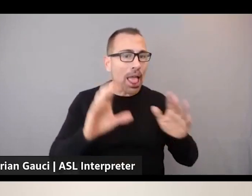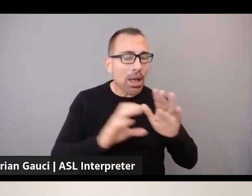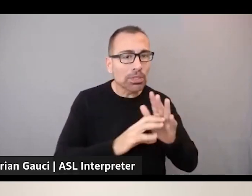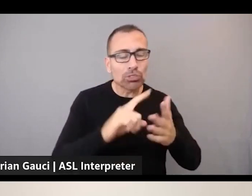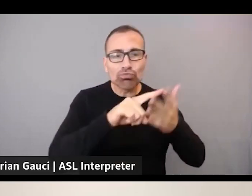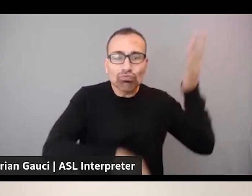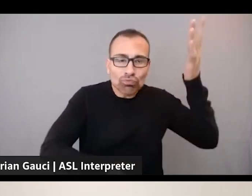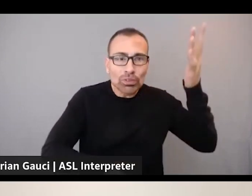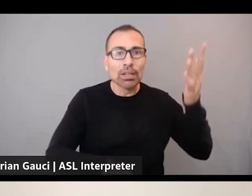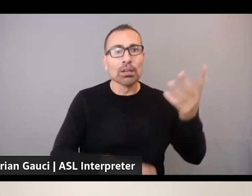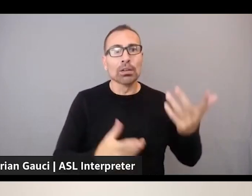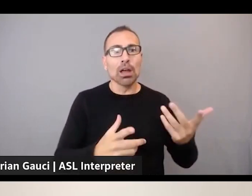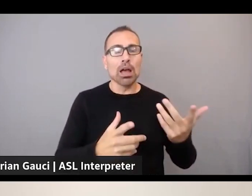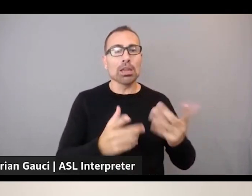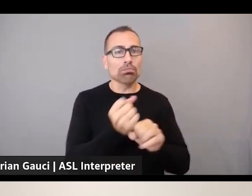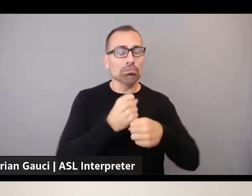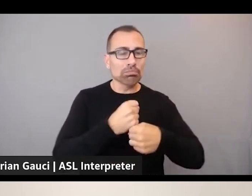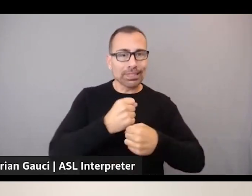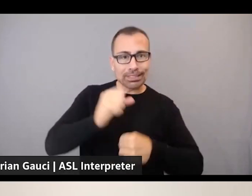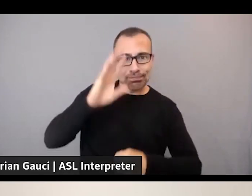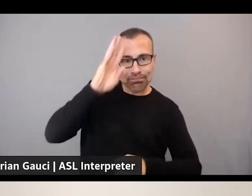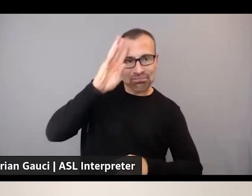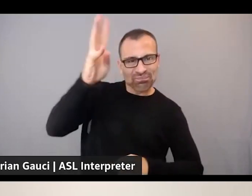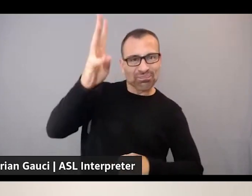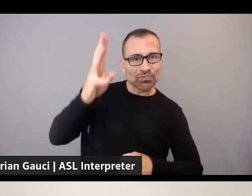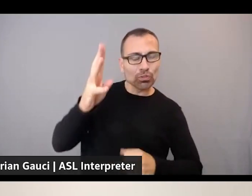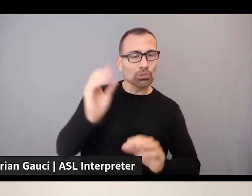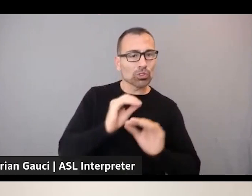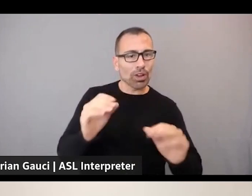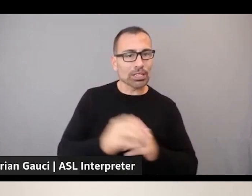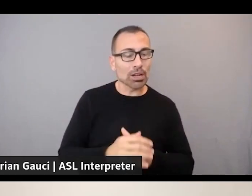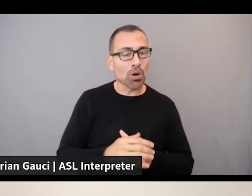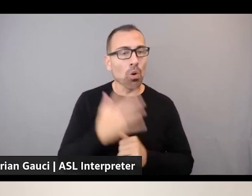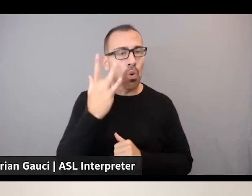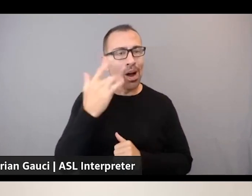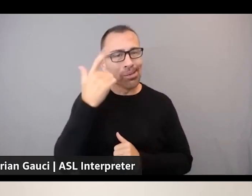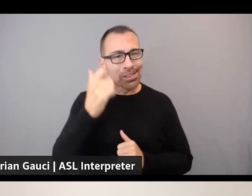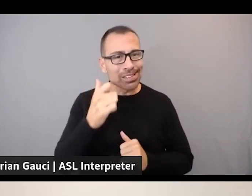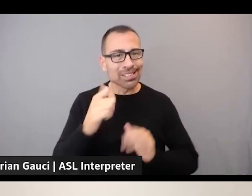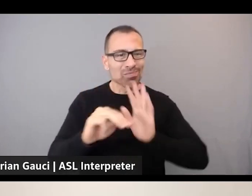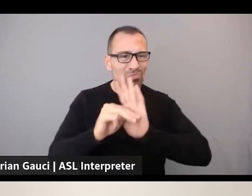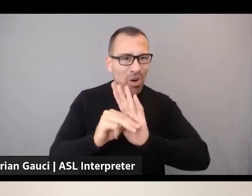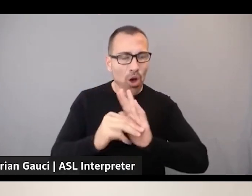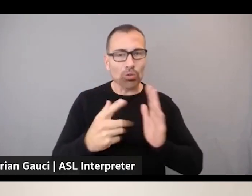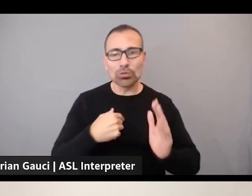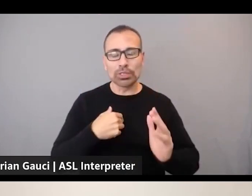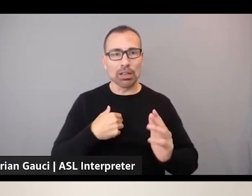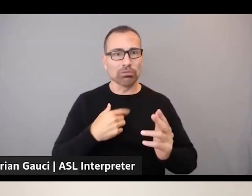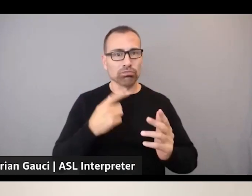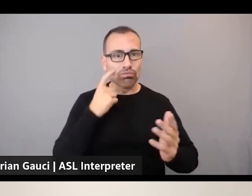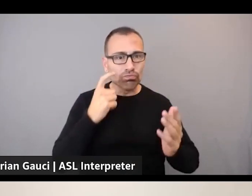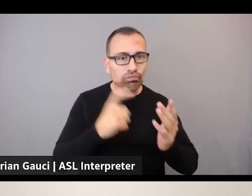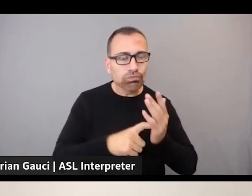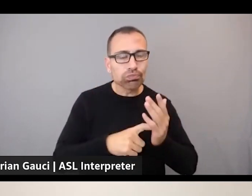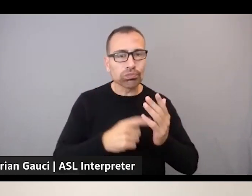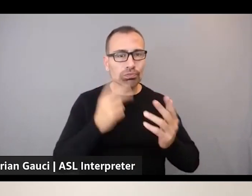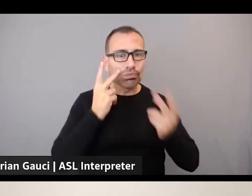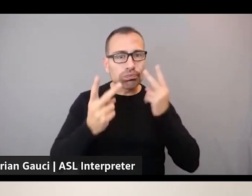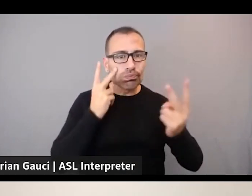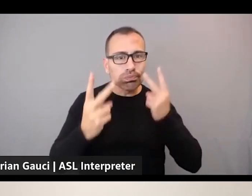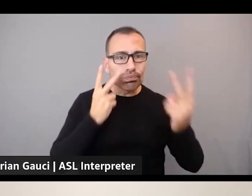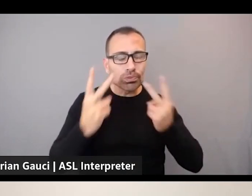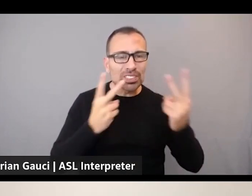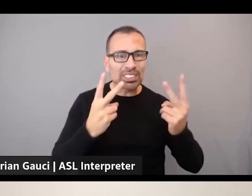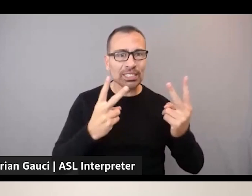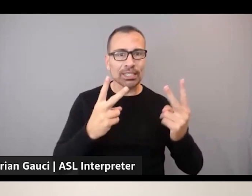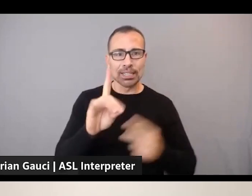because these models have seen and sort of learned from a huge amount of data, and so they can do these